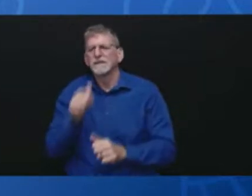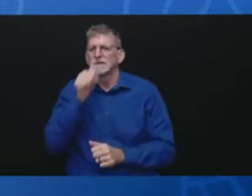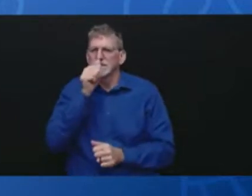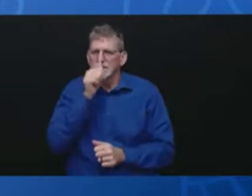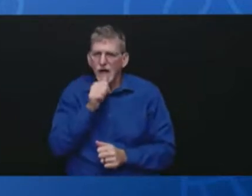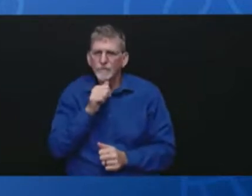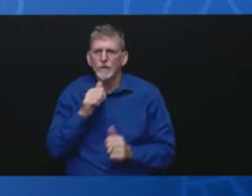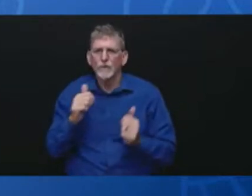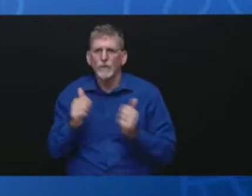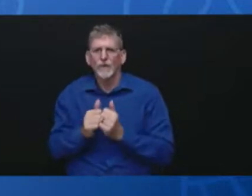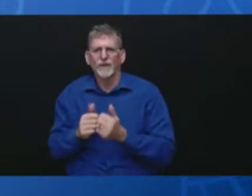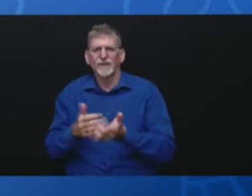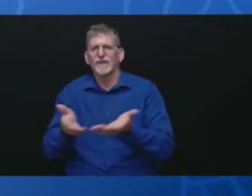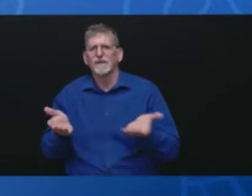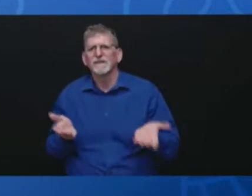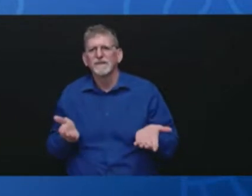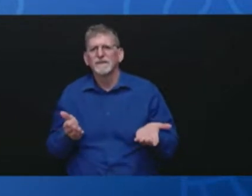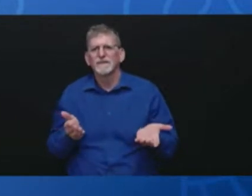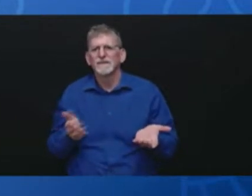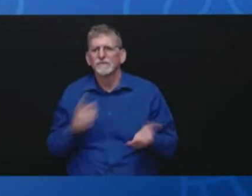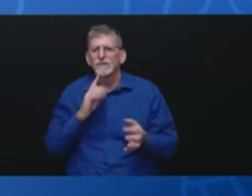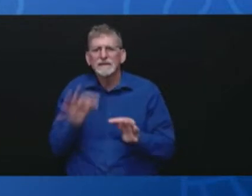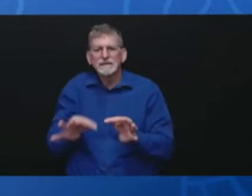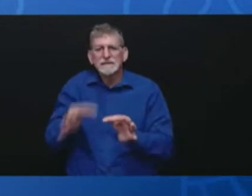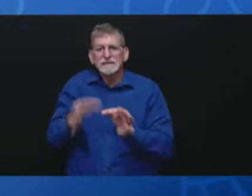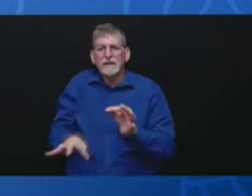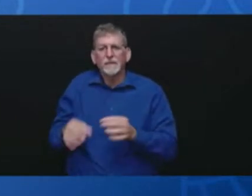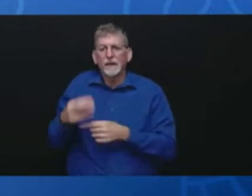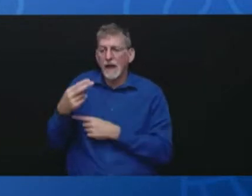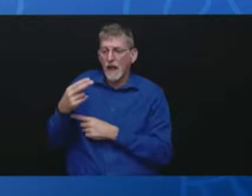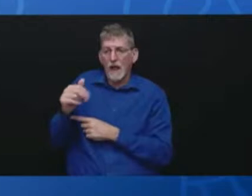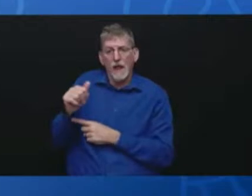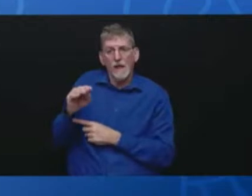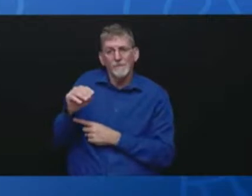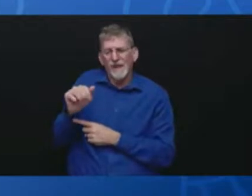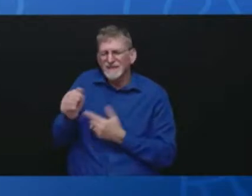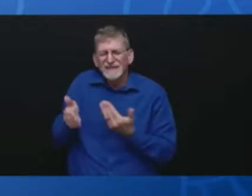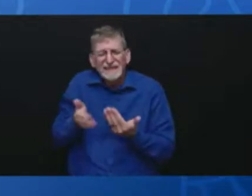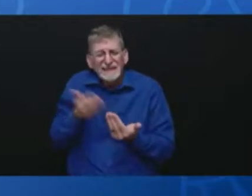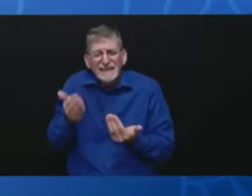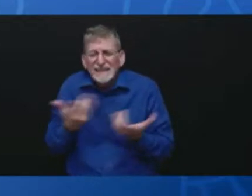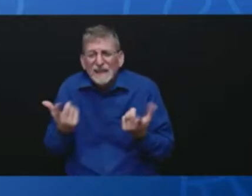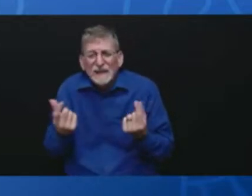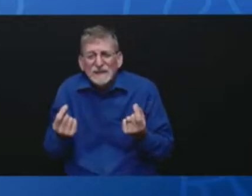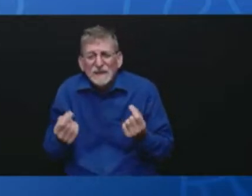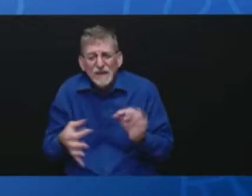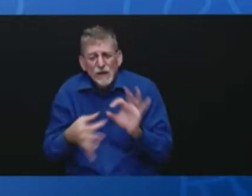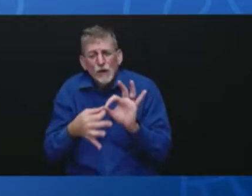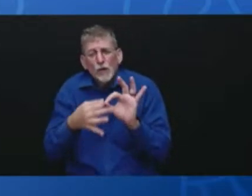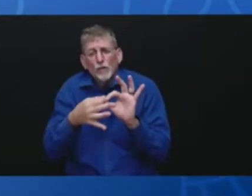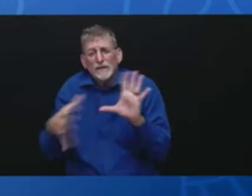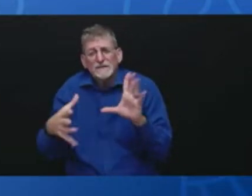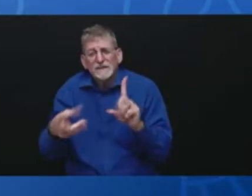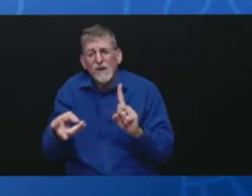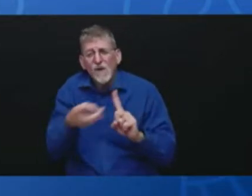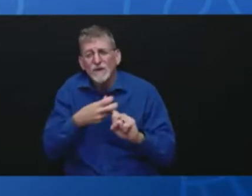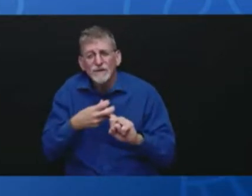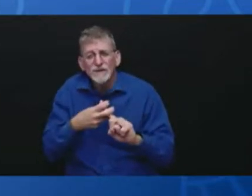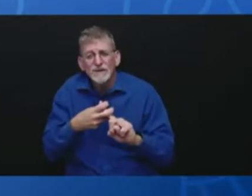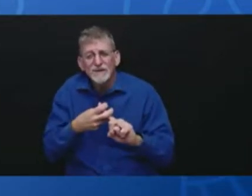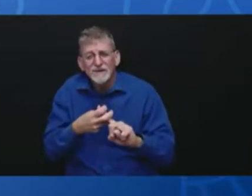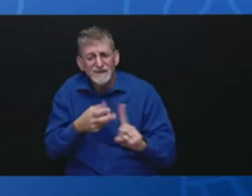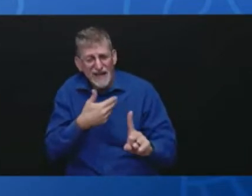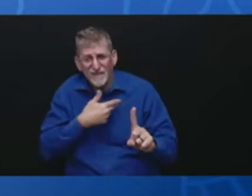world. Hamas could release the hostages, which they still have, and the bodies of